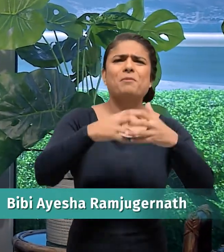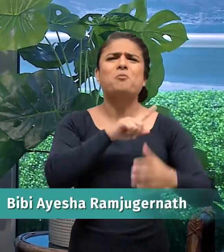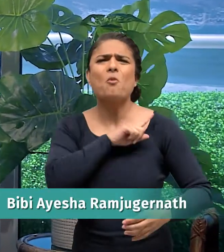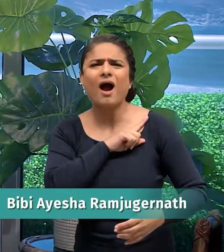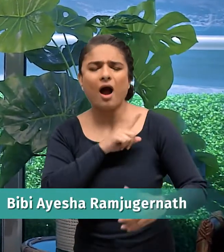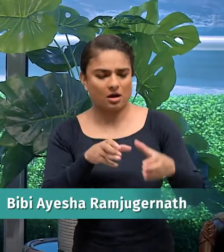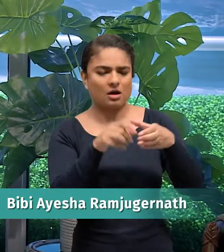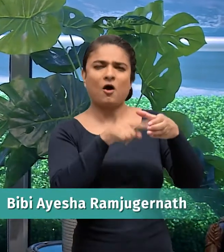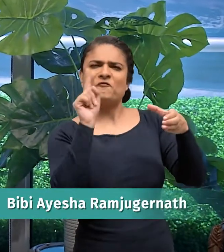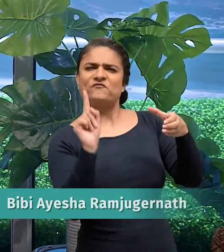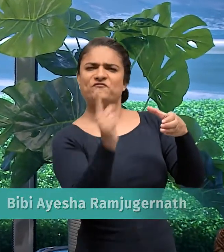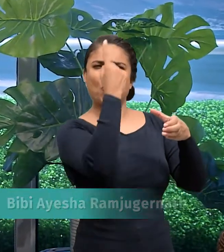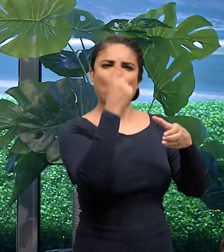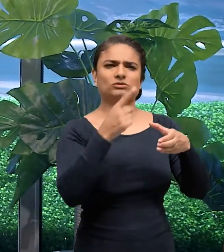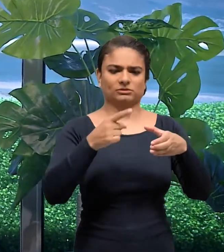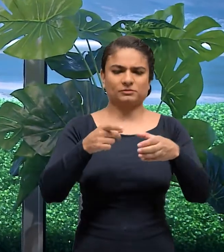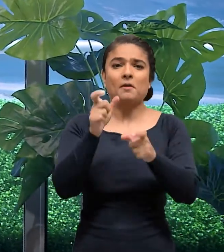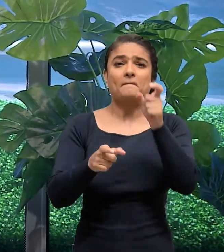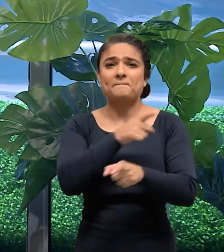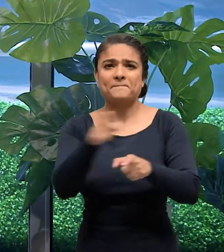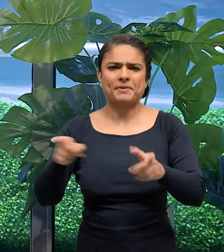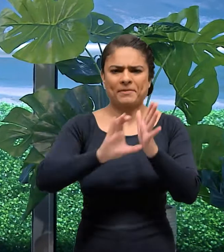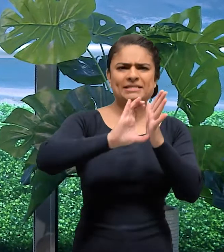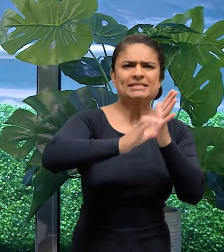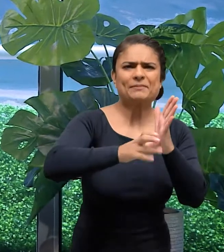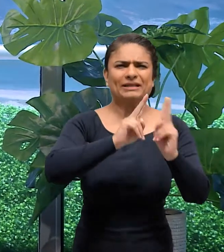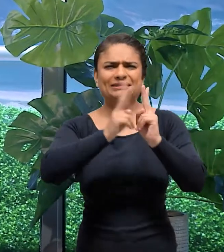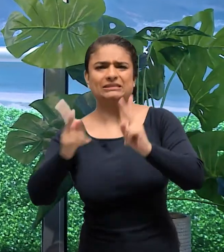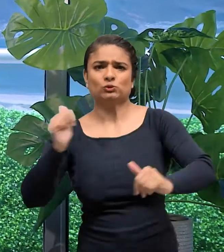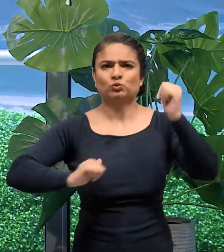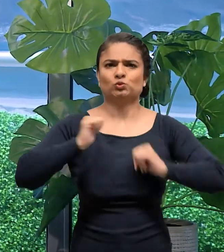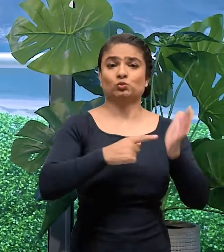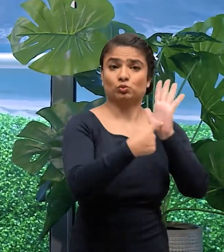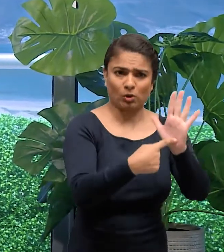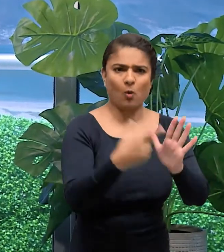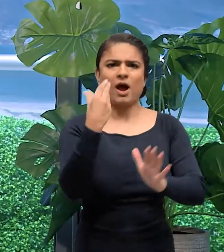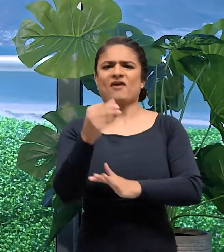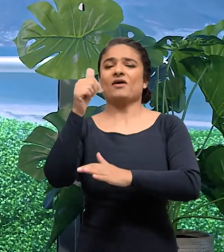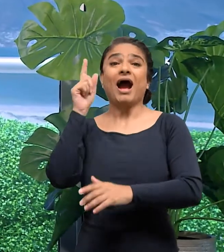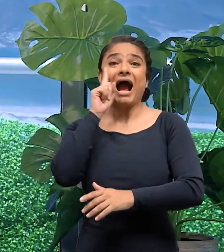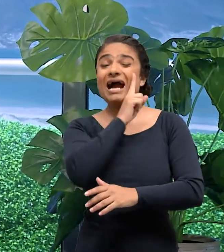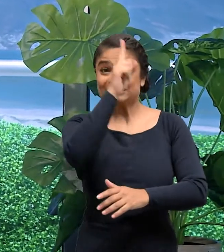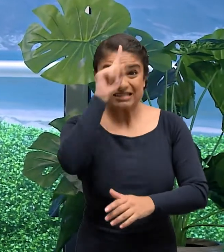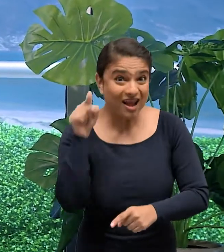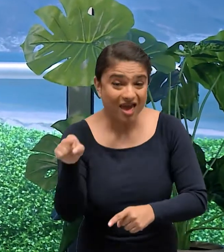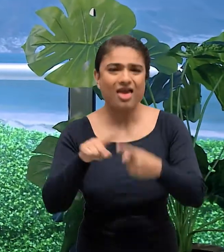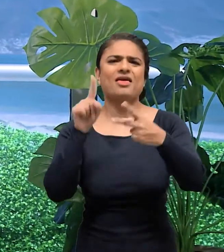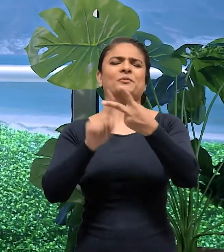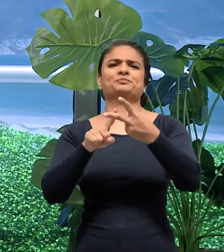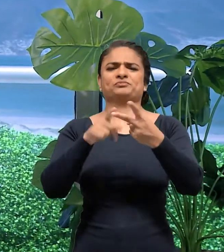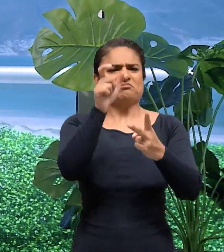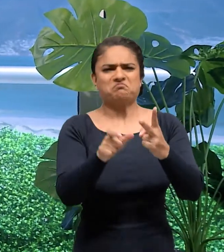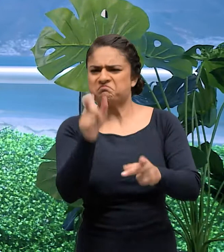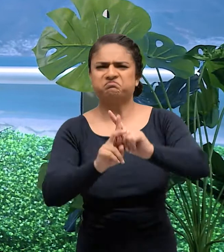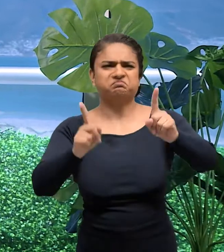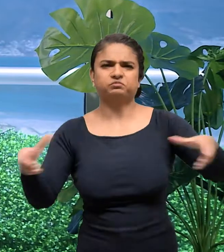Dit was die eerste koreografiese stuk van die ensemble deur die danser Andile Vellem wat op sy ervaring as danser